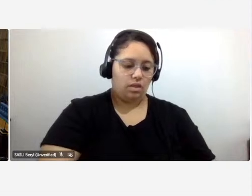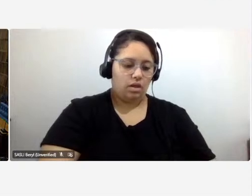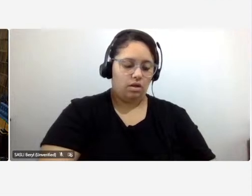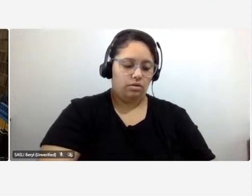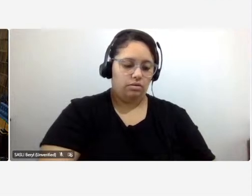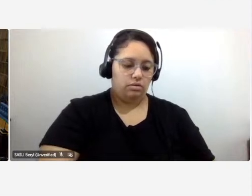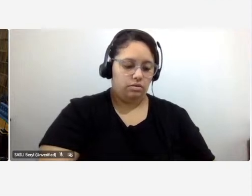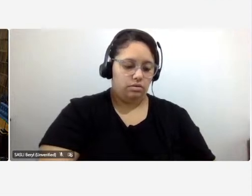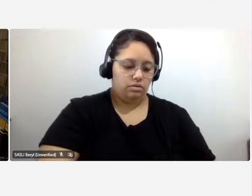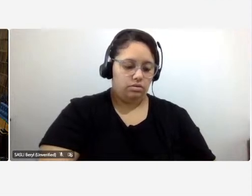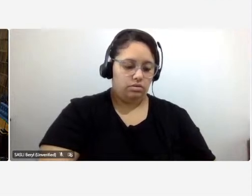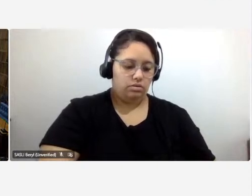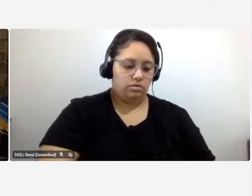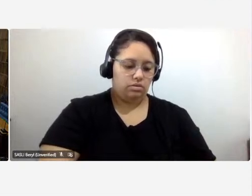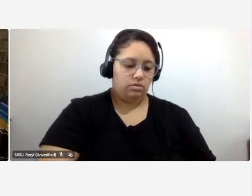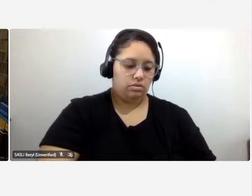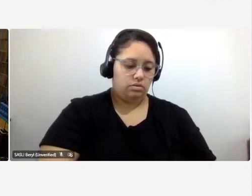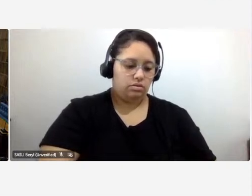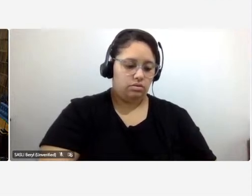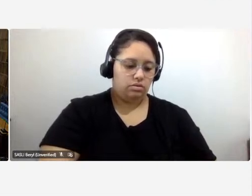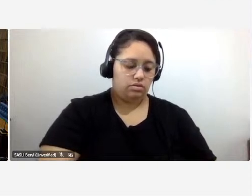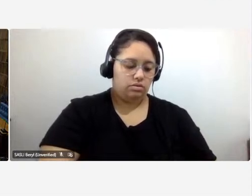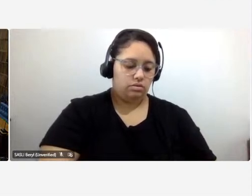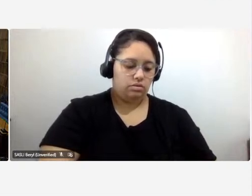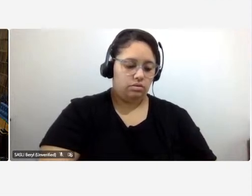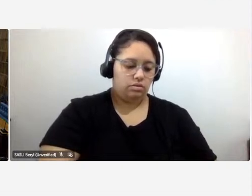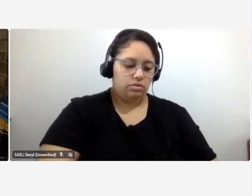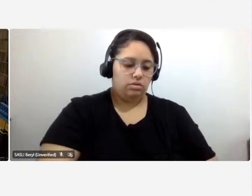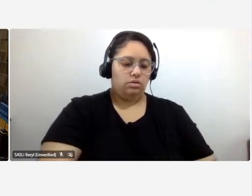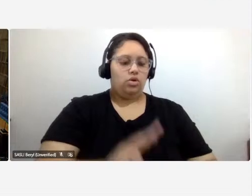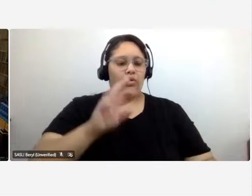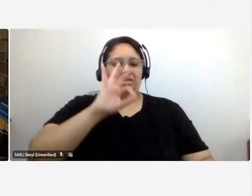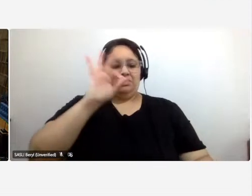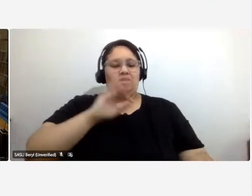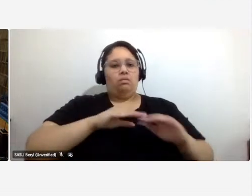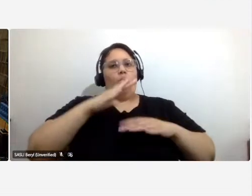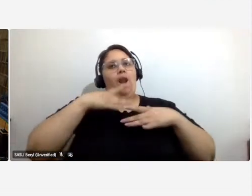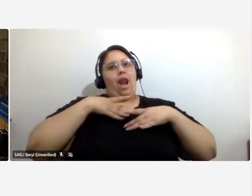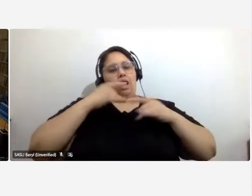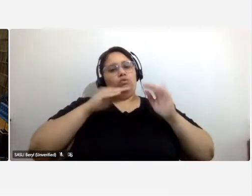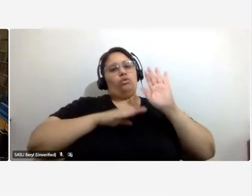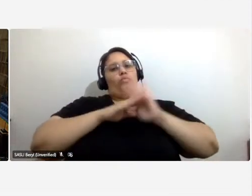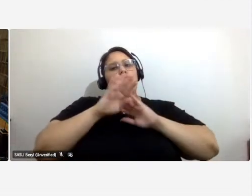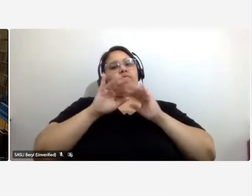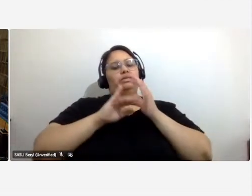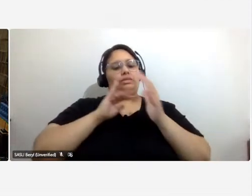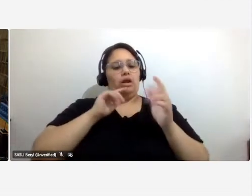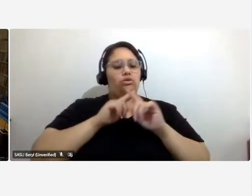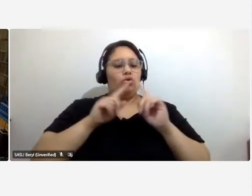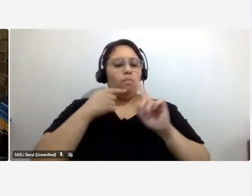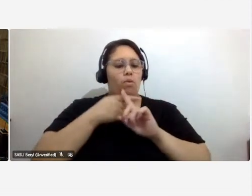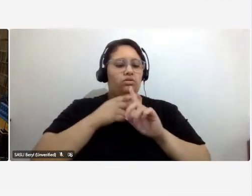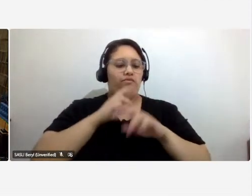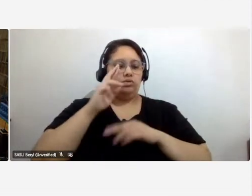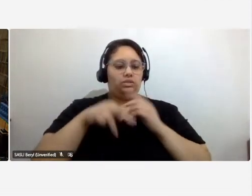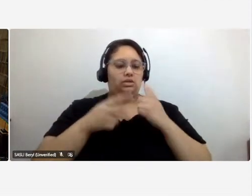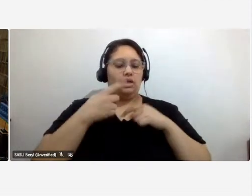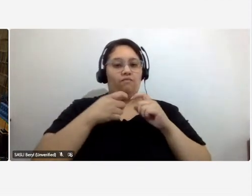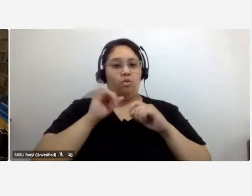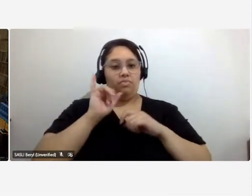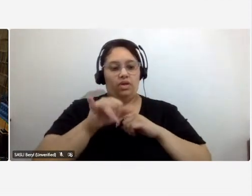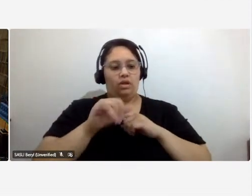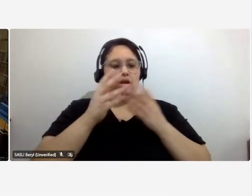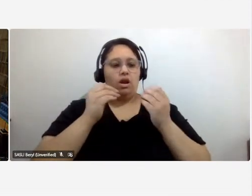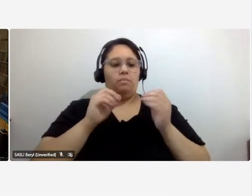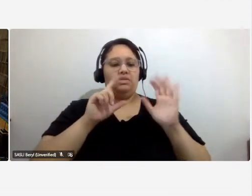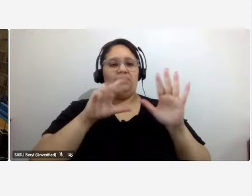22% more likely to improve their studies. So very, very positive results coming from that. And that's where the figure of